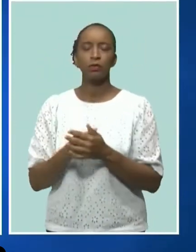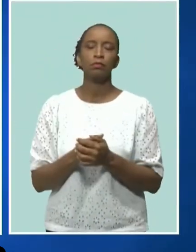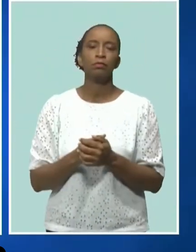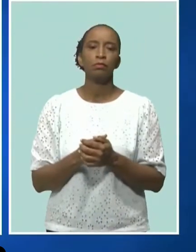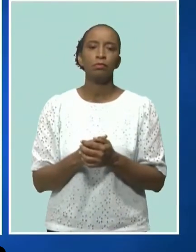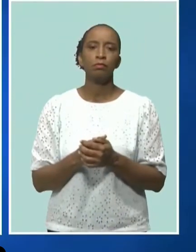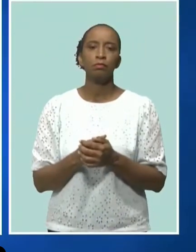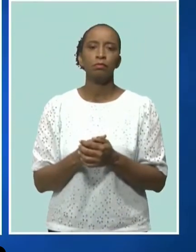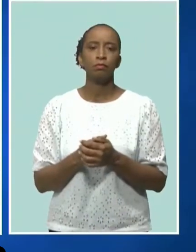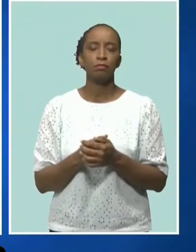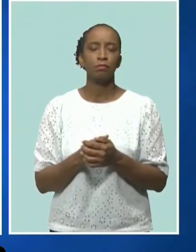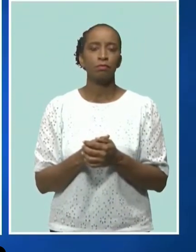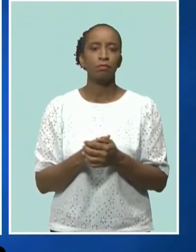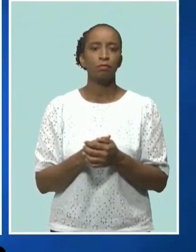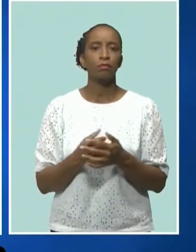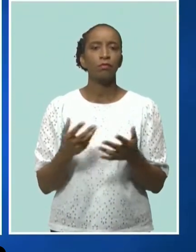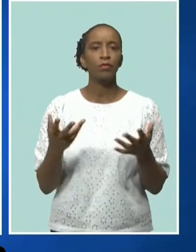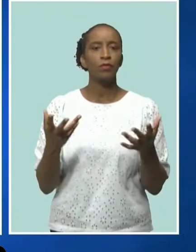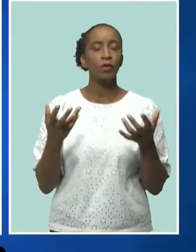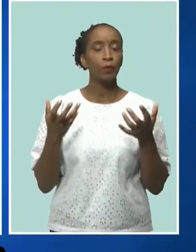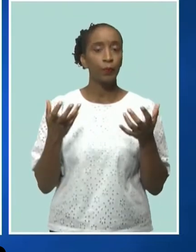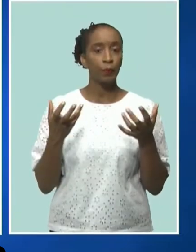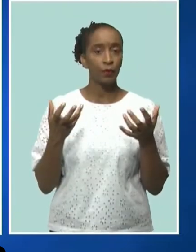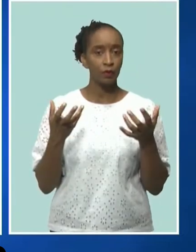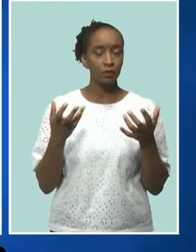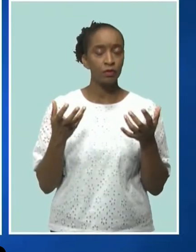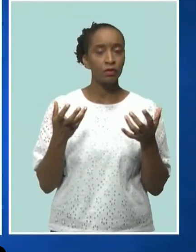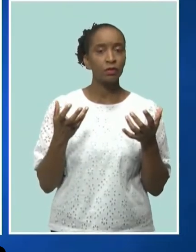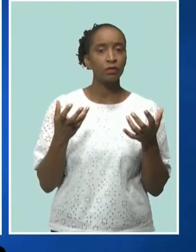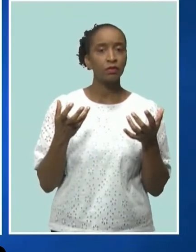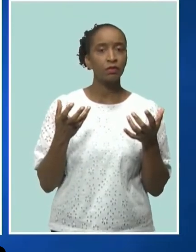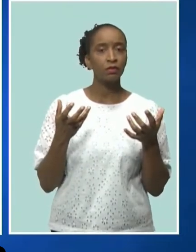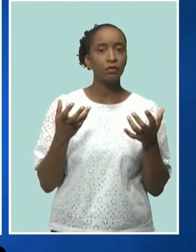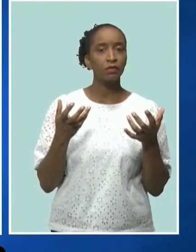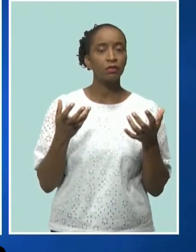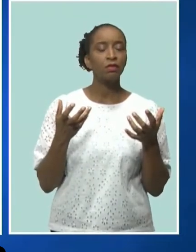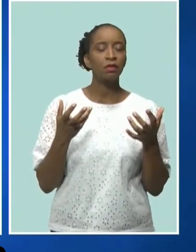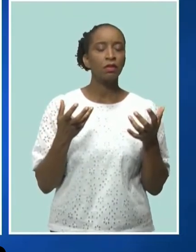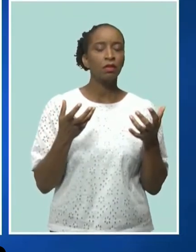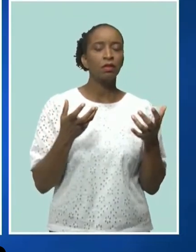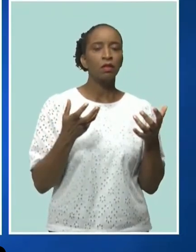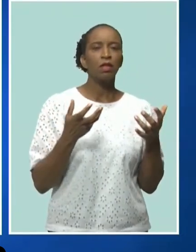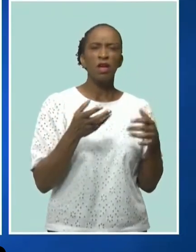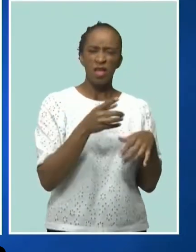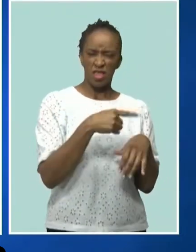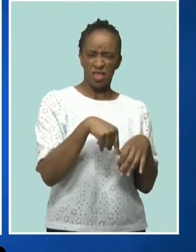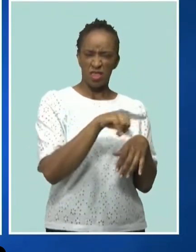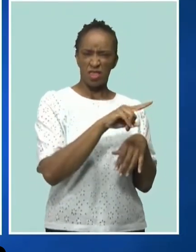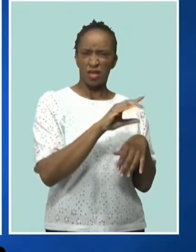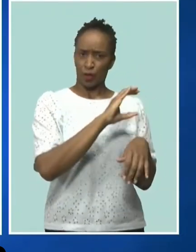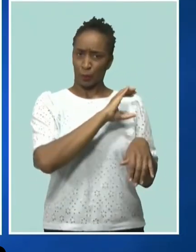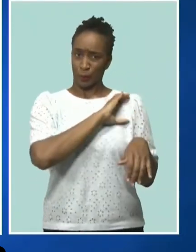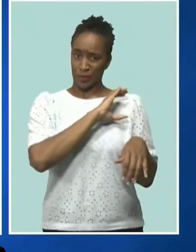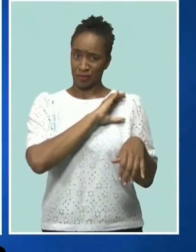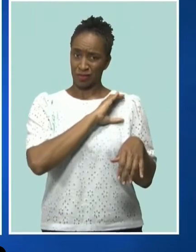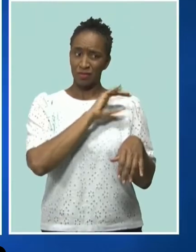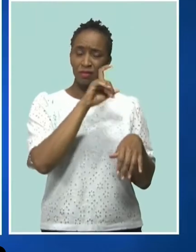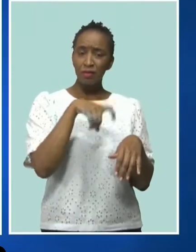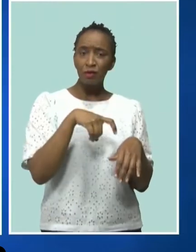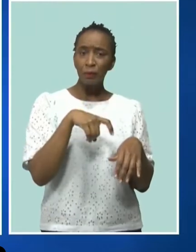the prosecution in the magistrate's court coming away from the hands of the police and being dealt with